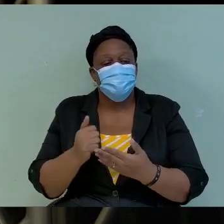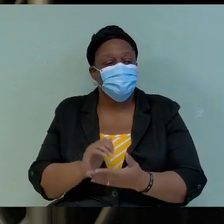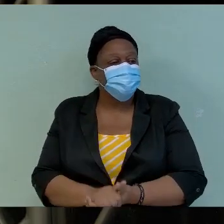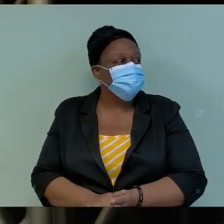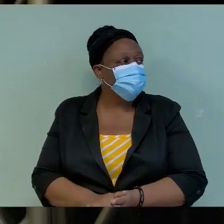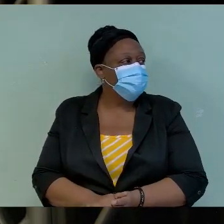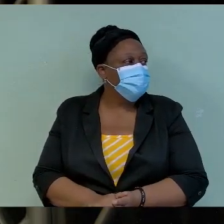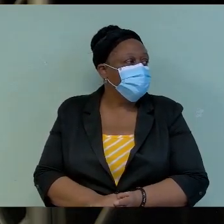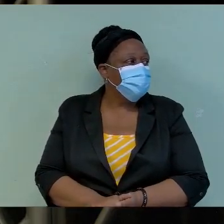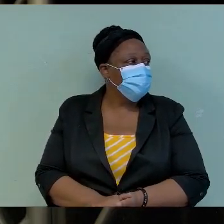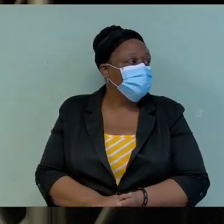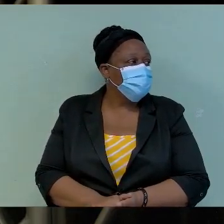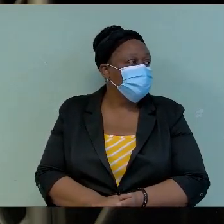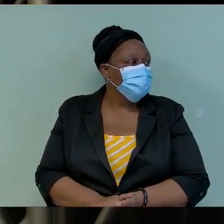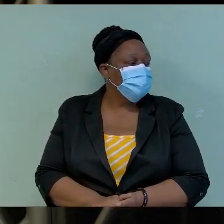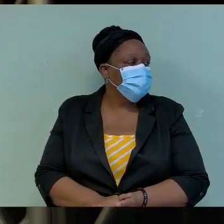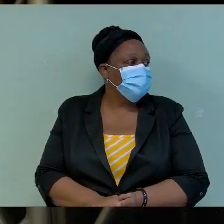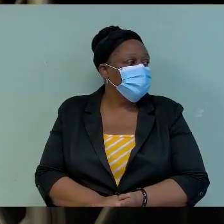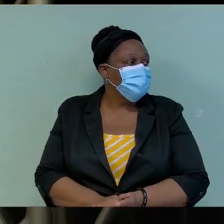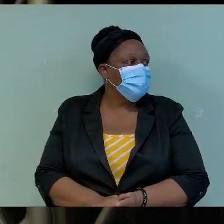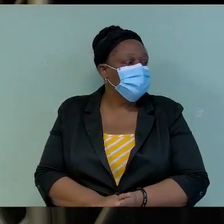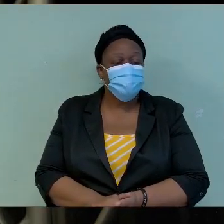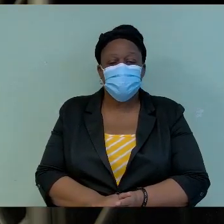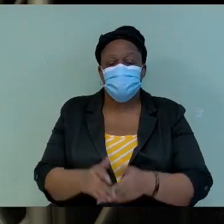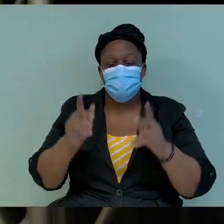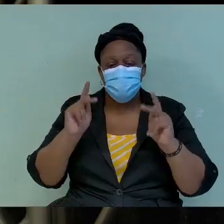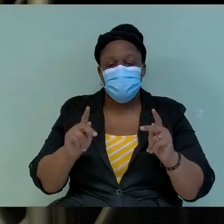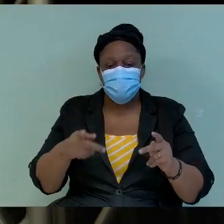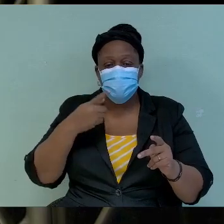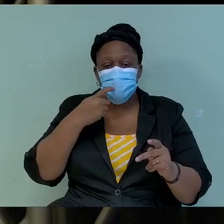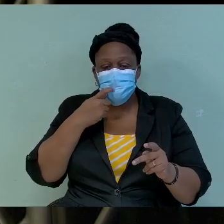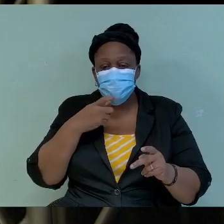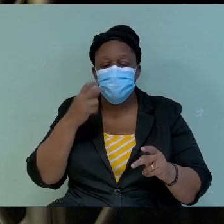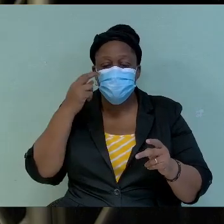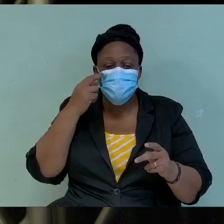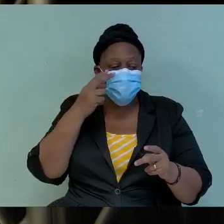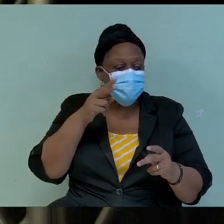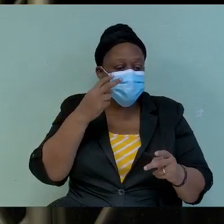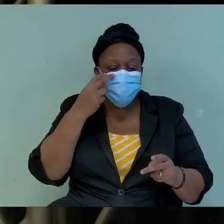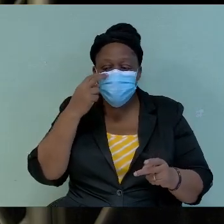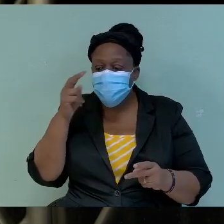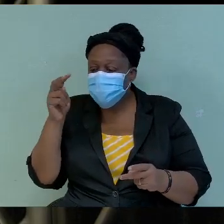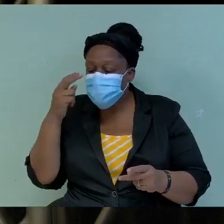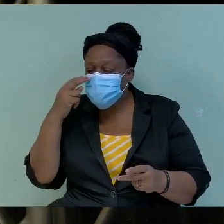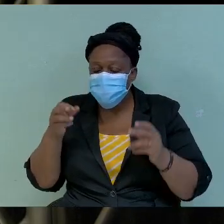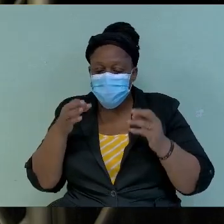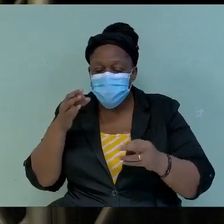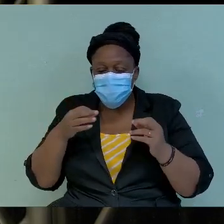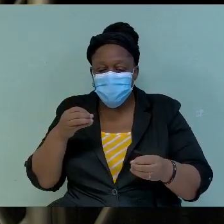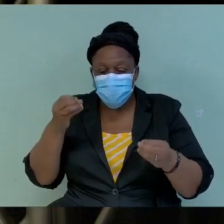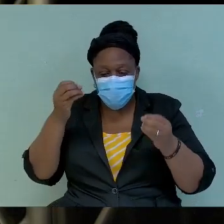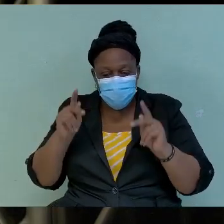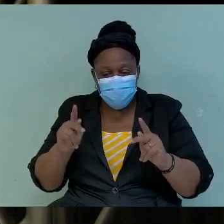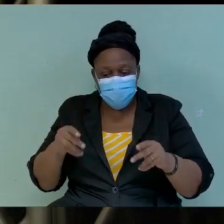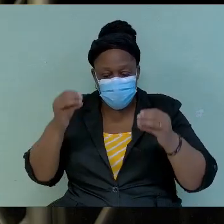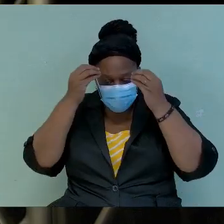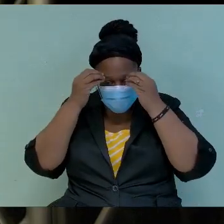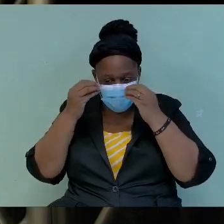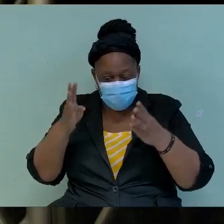The COVID-19 Compliance Task Force has done a tremendous job in the first week of